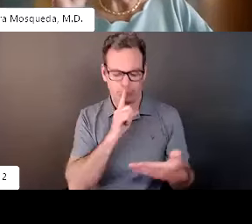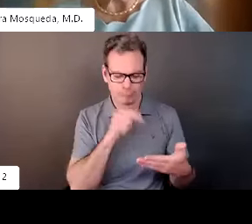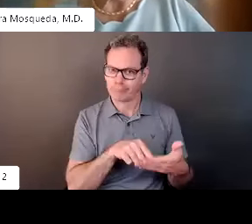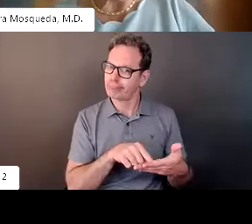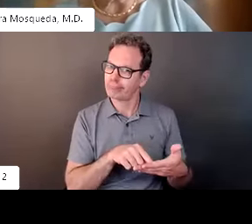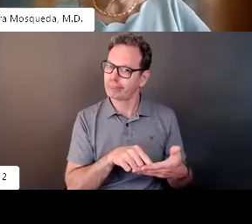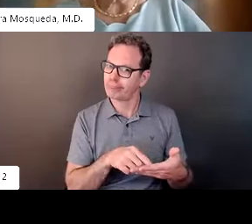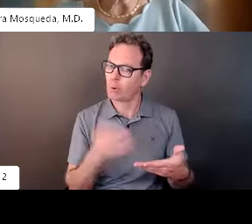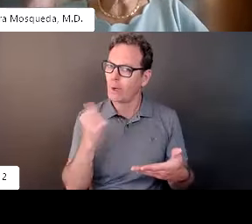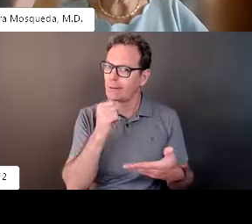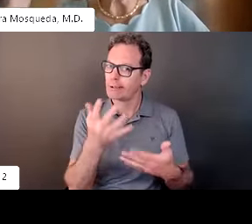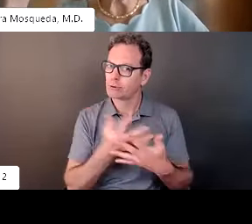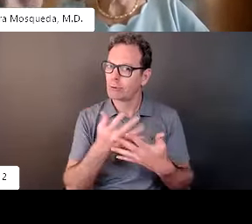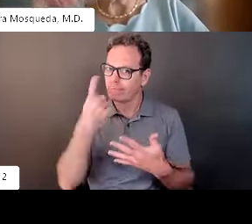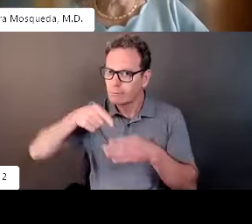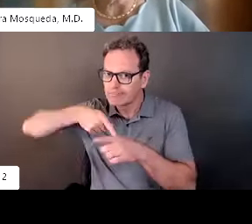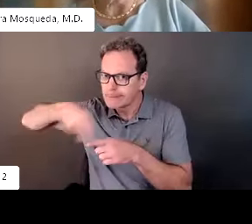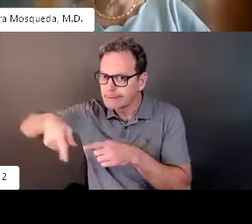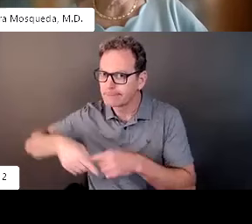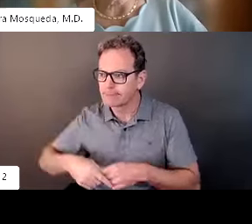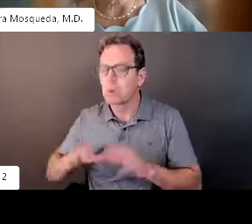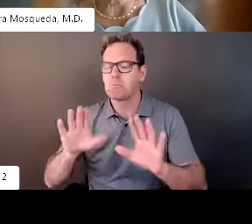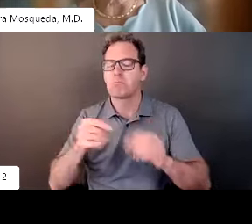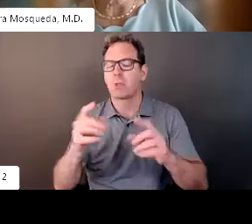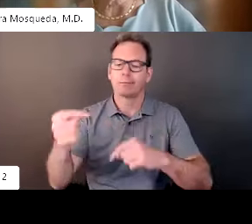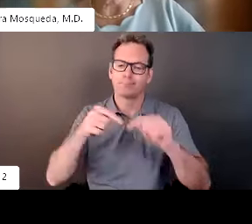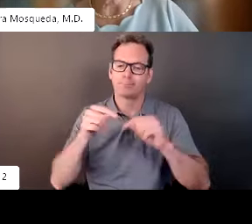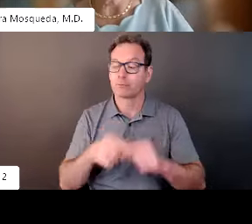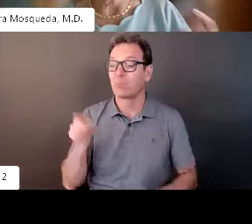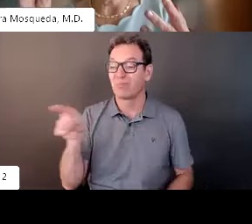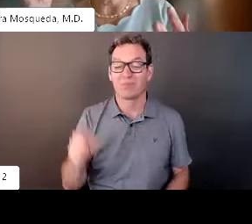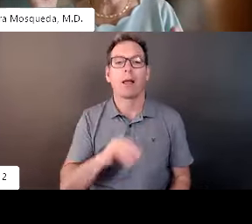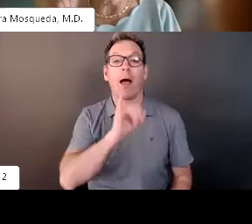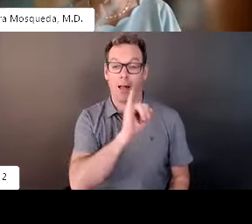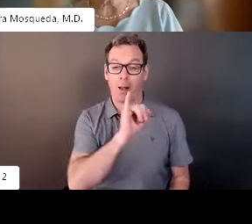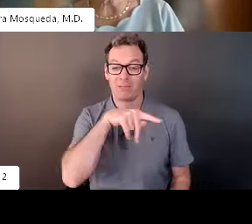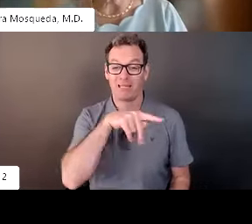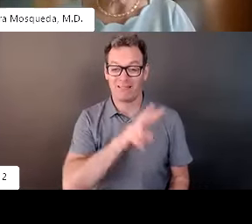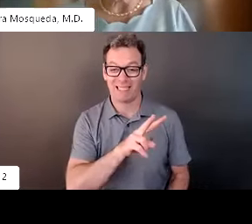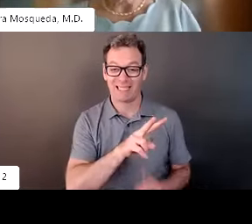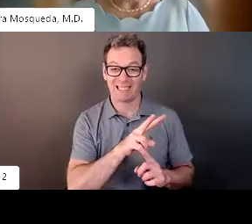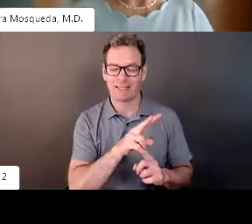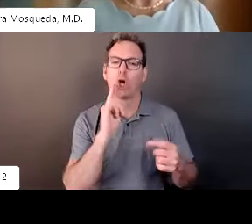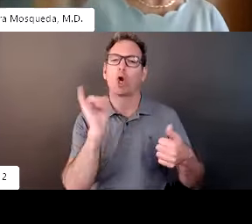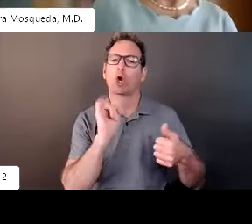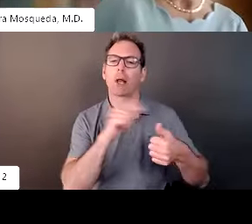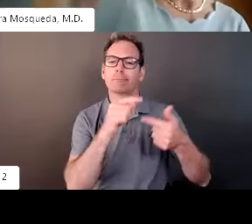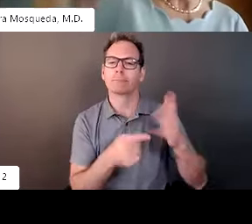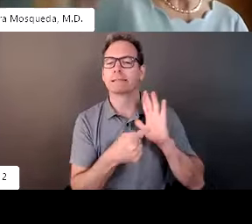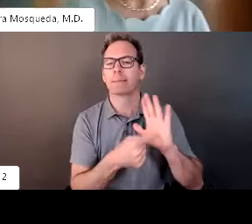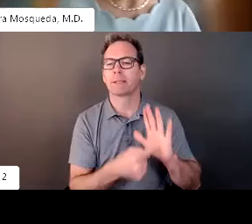I think one of the reasons is, here are some of the symptoms that occur with intimate partner violence: disturbance of sleep, problems